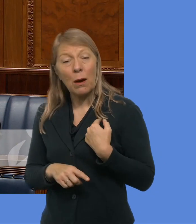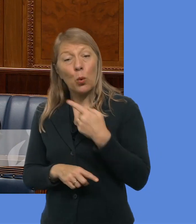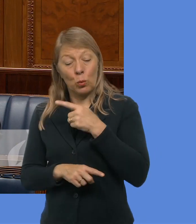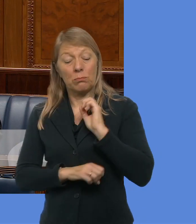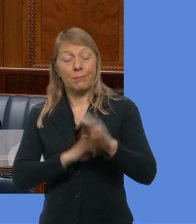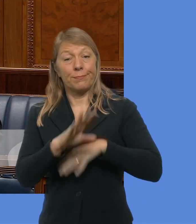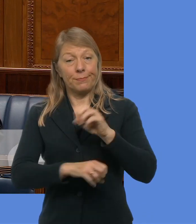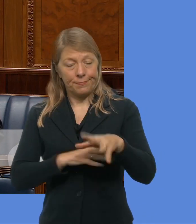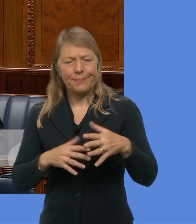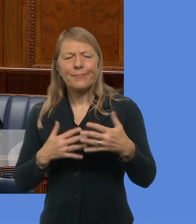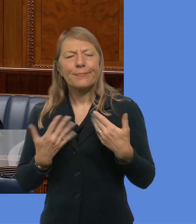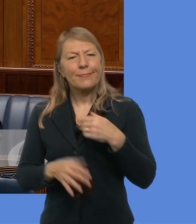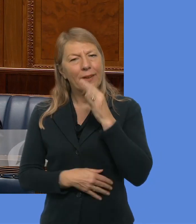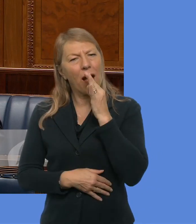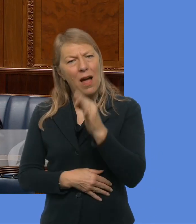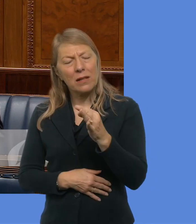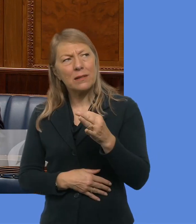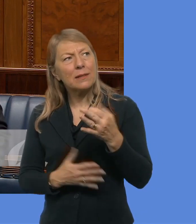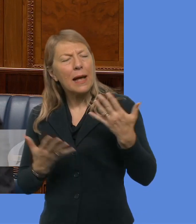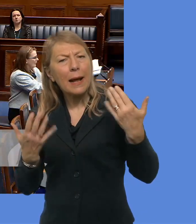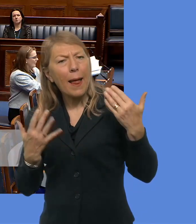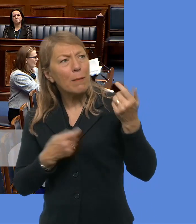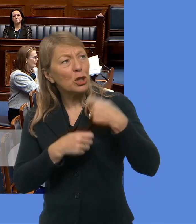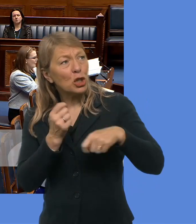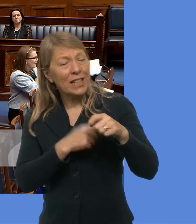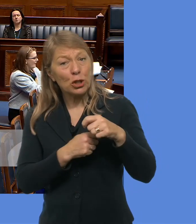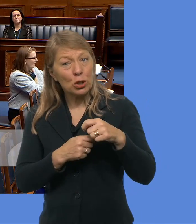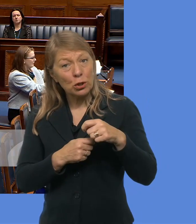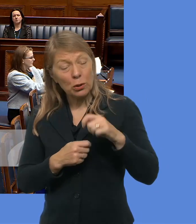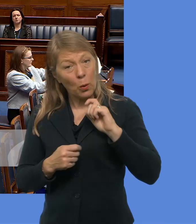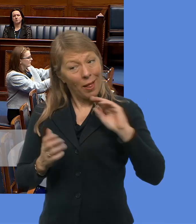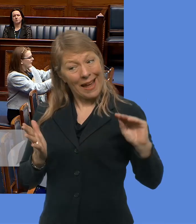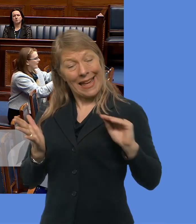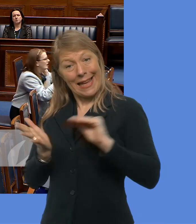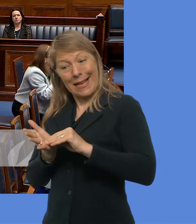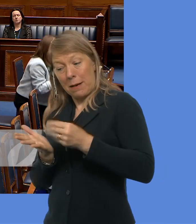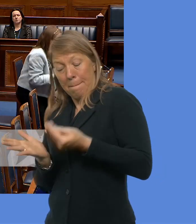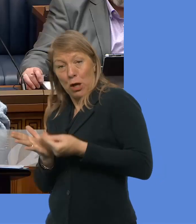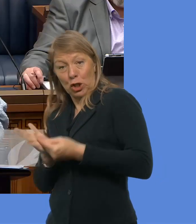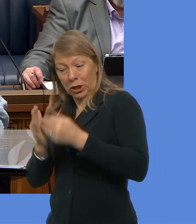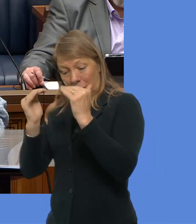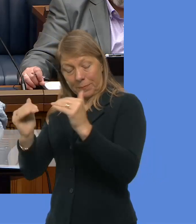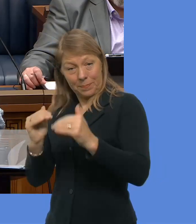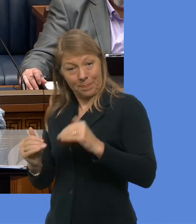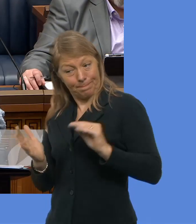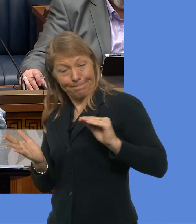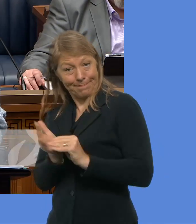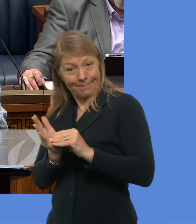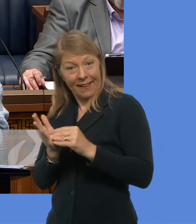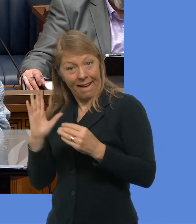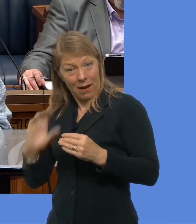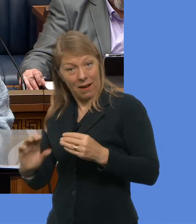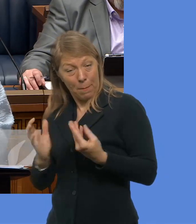how tackling climate change will be reflected in the budget? Minister. So, as a member will be aware,